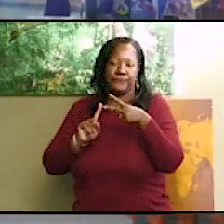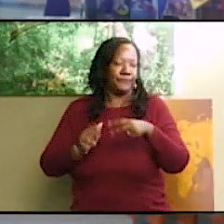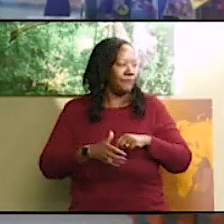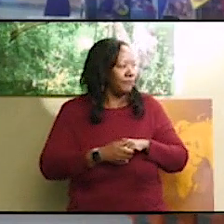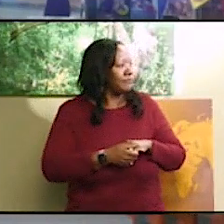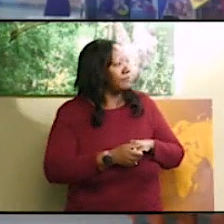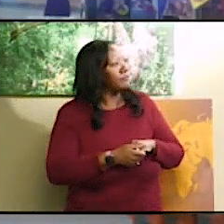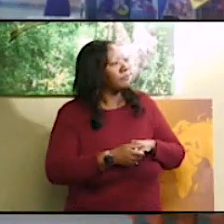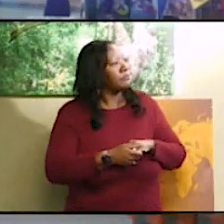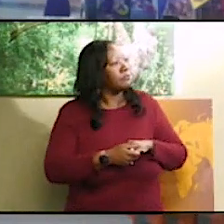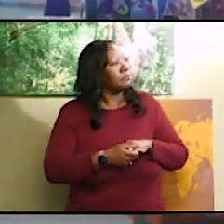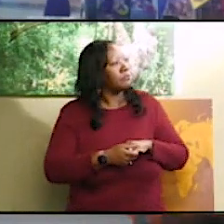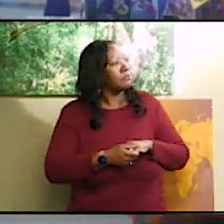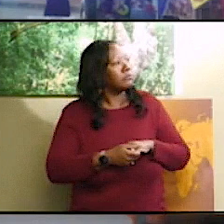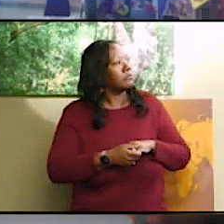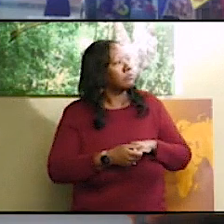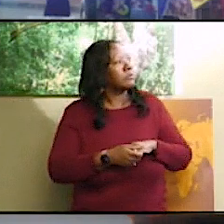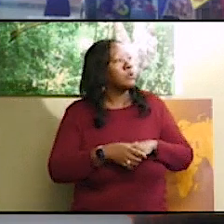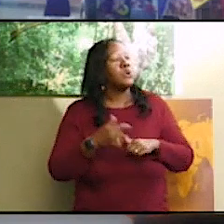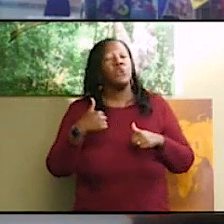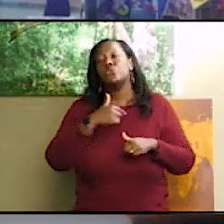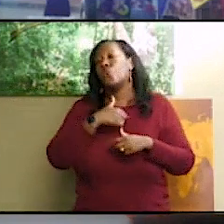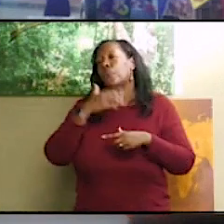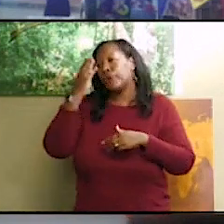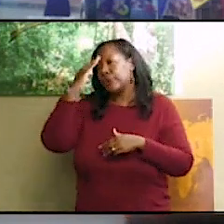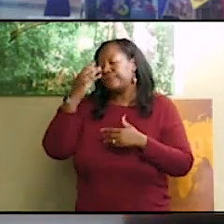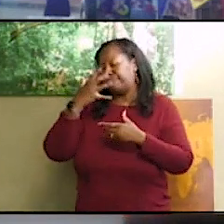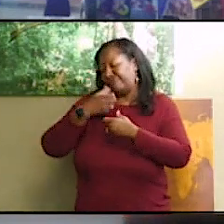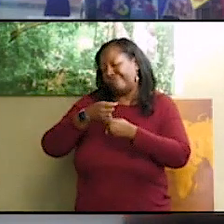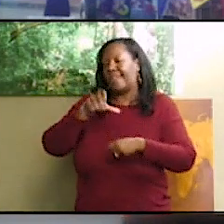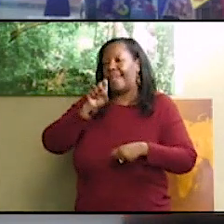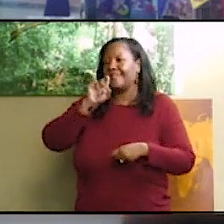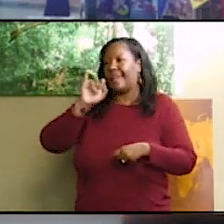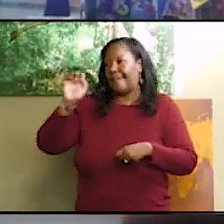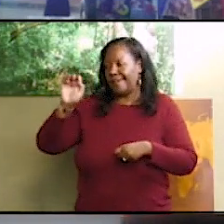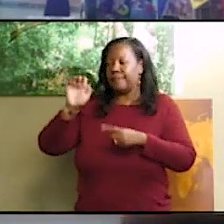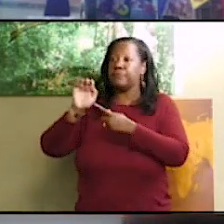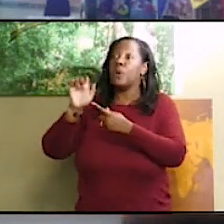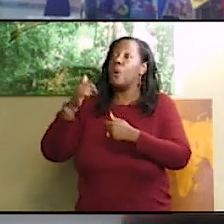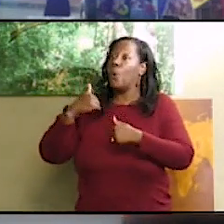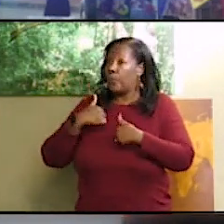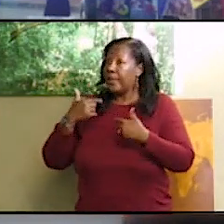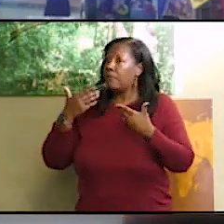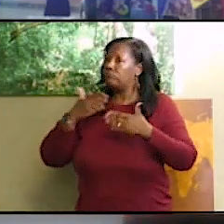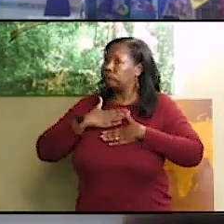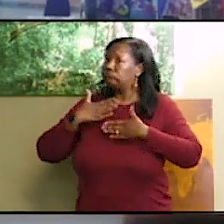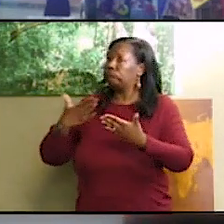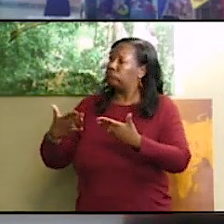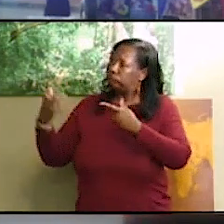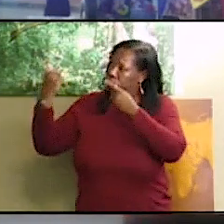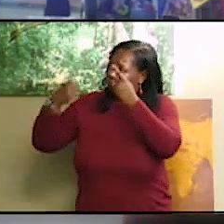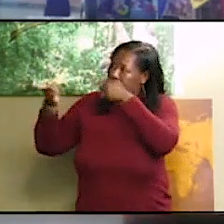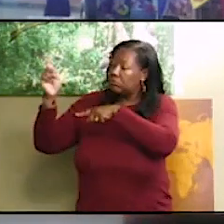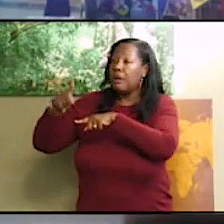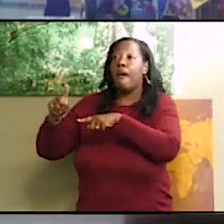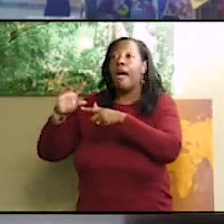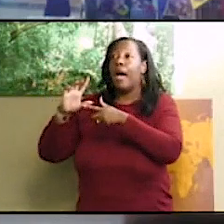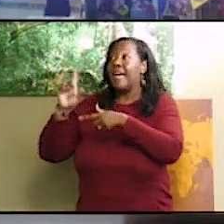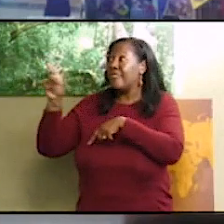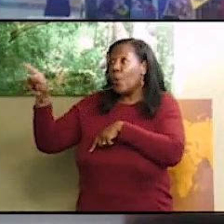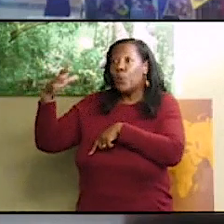So SIE enters into interagency agreements basically through word of